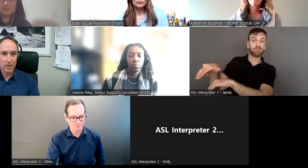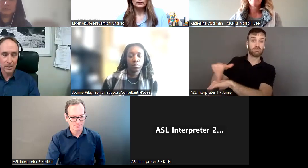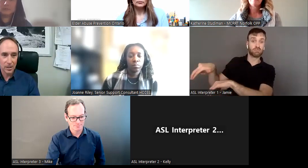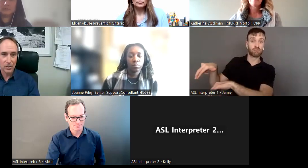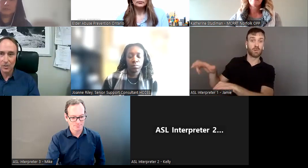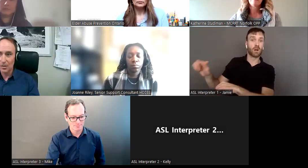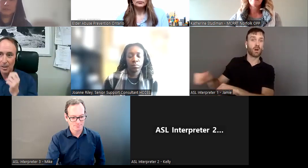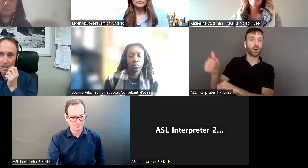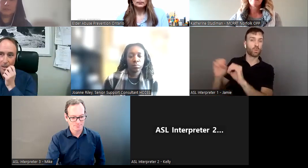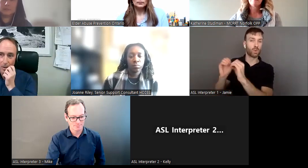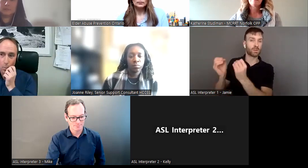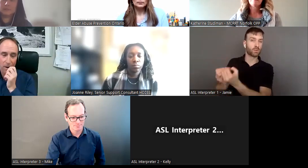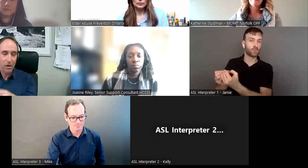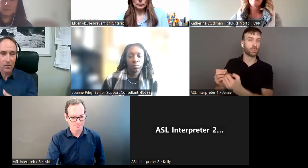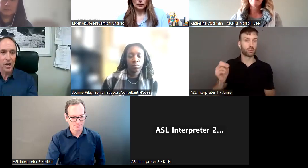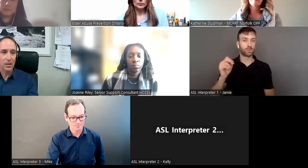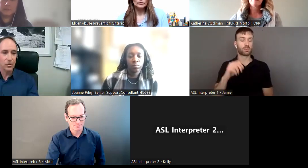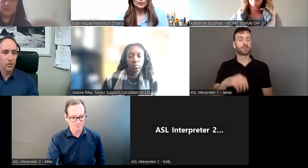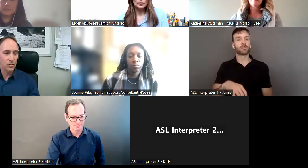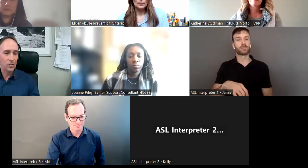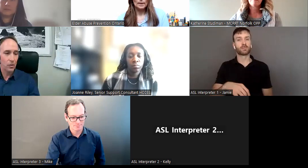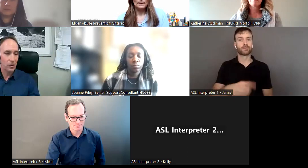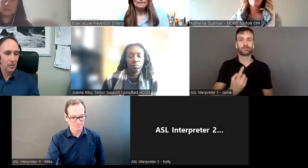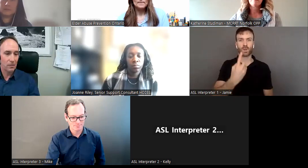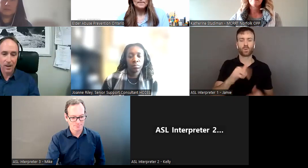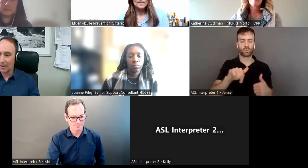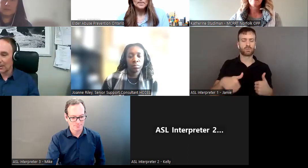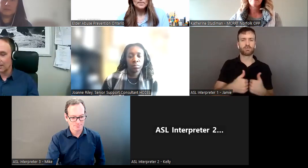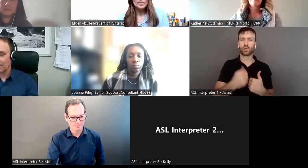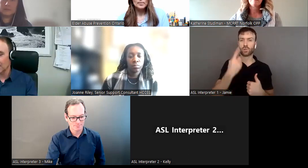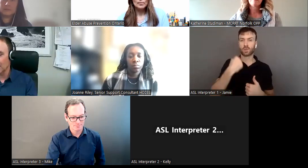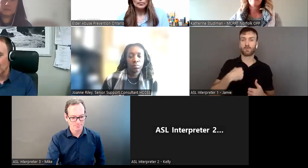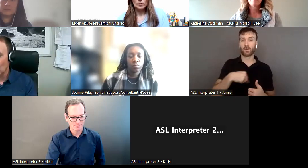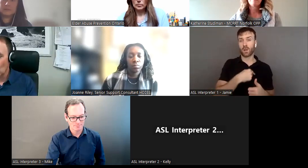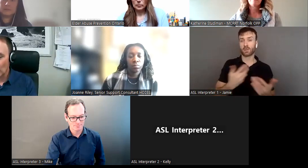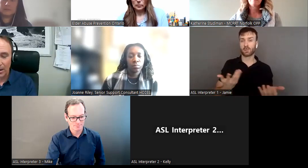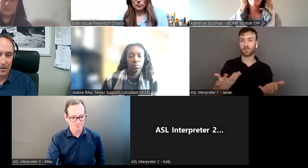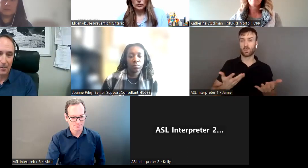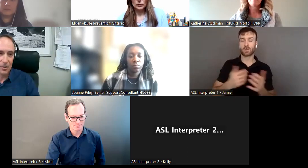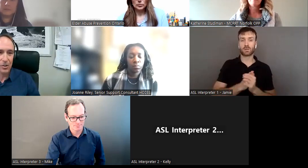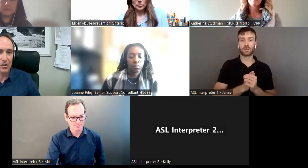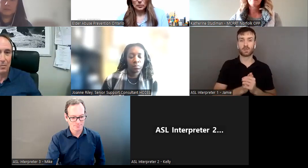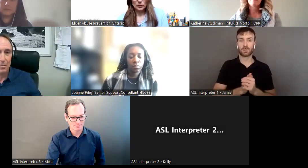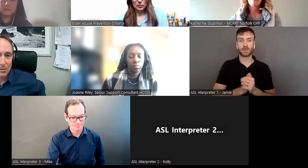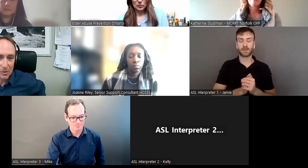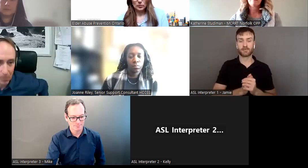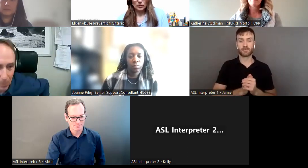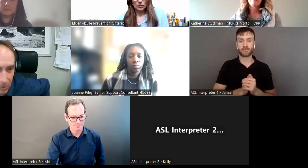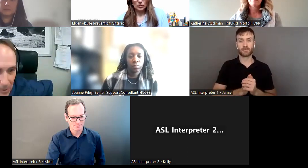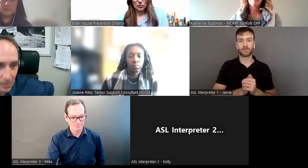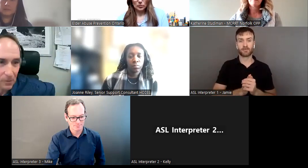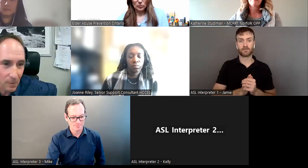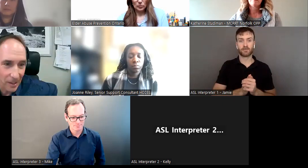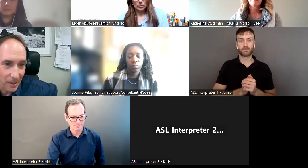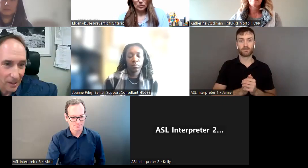other organizations. One of our challenges, though, is the fact that we're not in a position to be able to